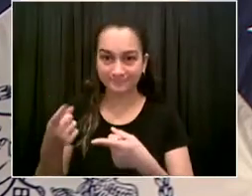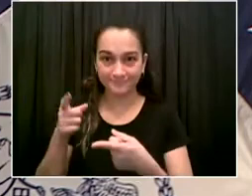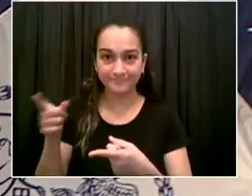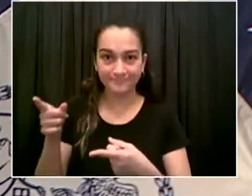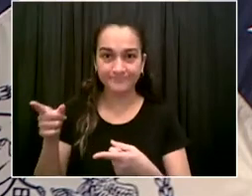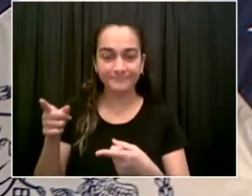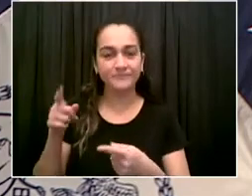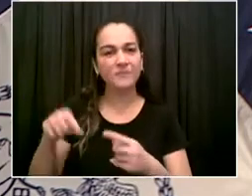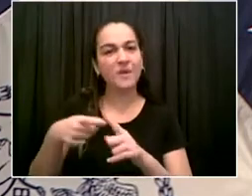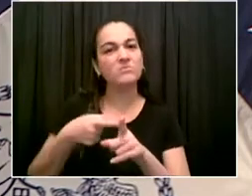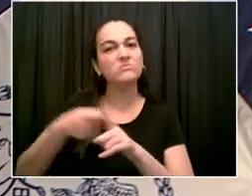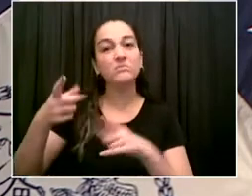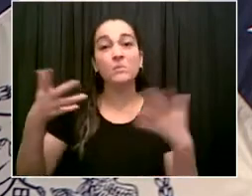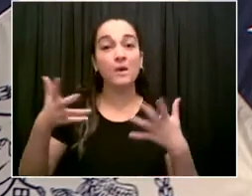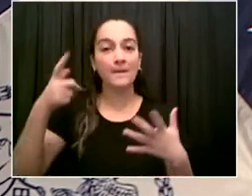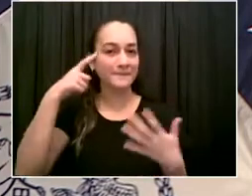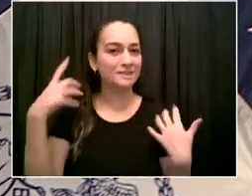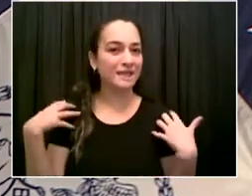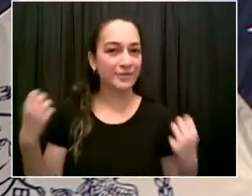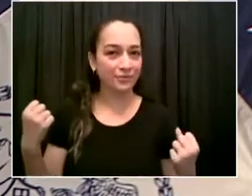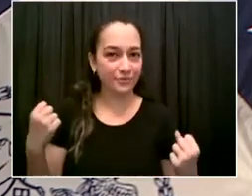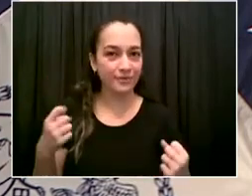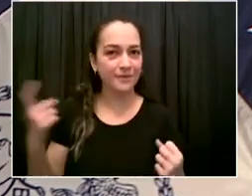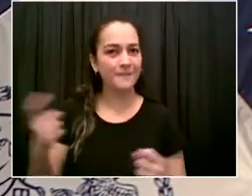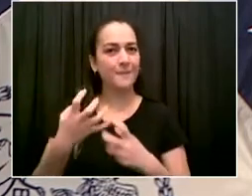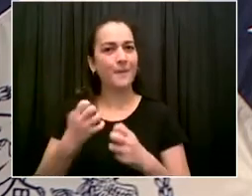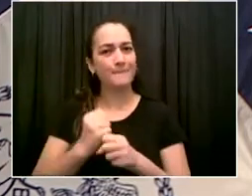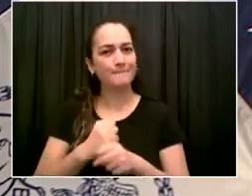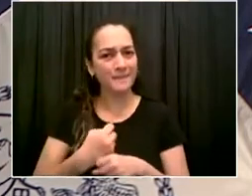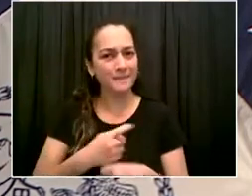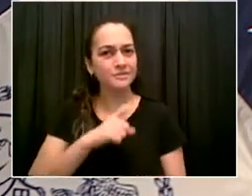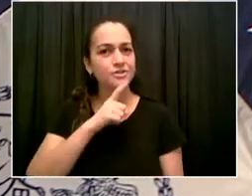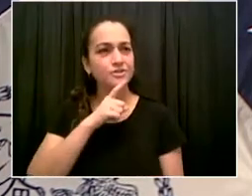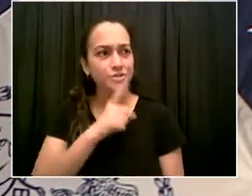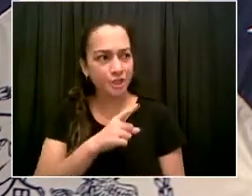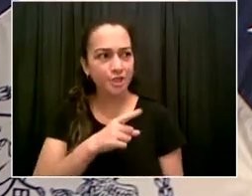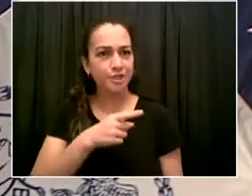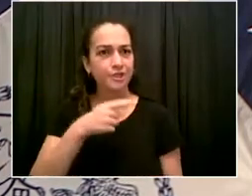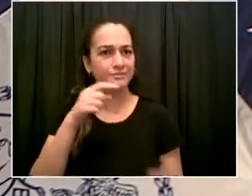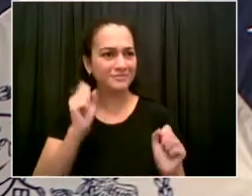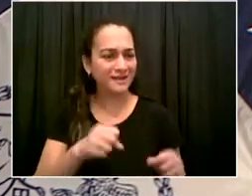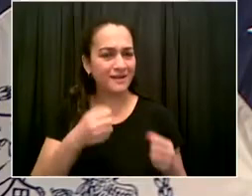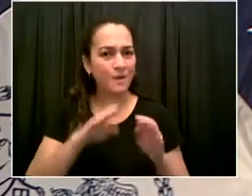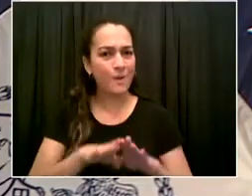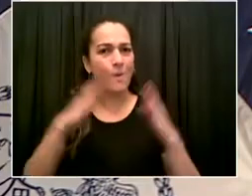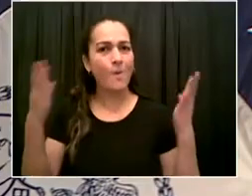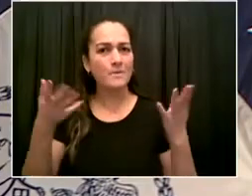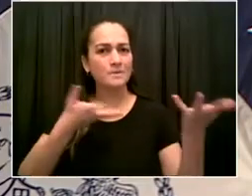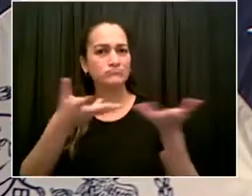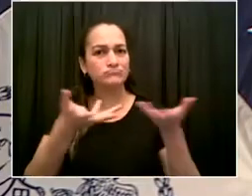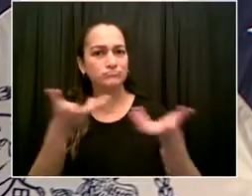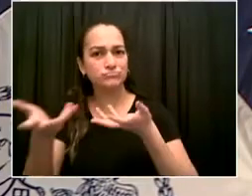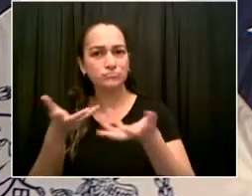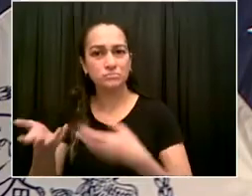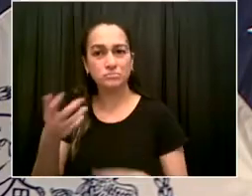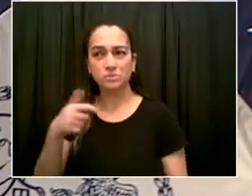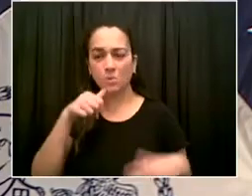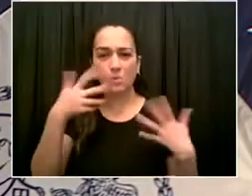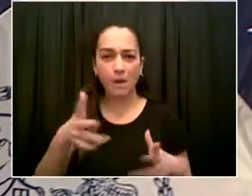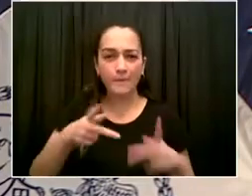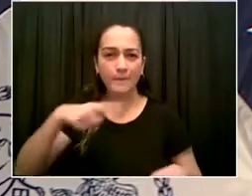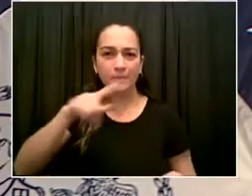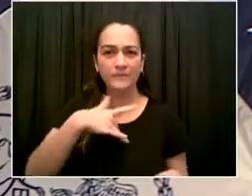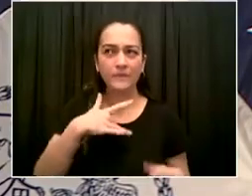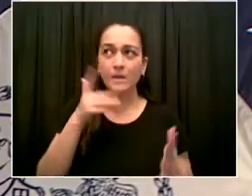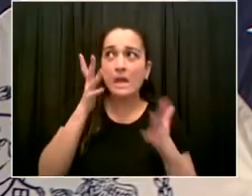absolutely consistent throughout and has reached so many New Yorkers and help them through. And this is before we knew there'd be a pandemic, but now this work is more important than